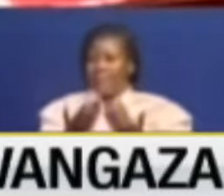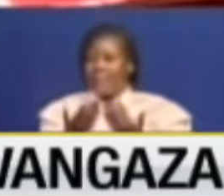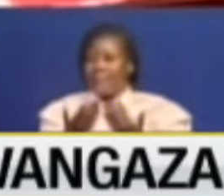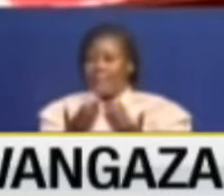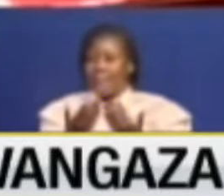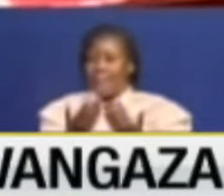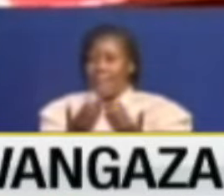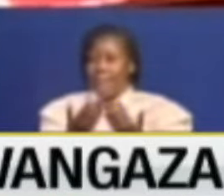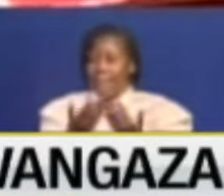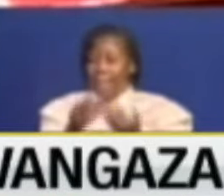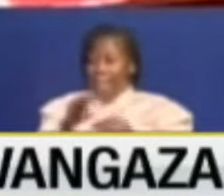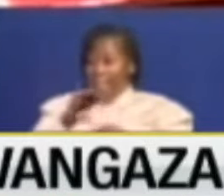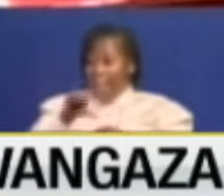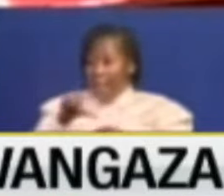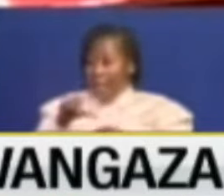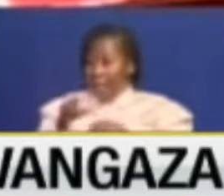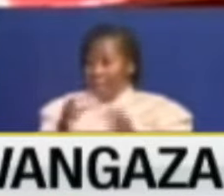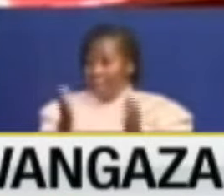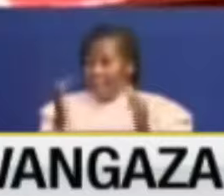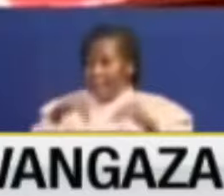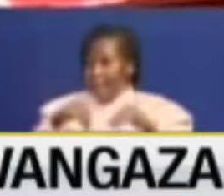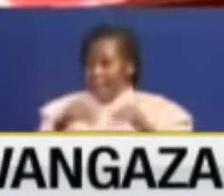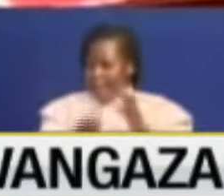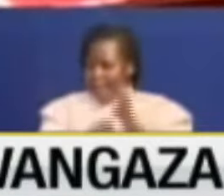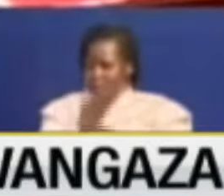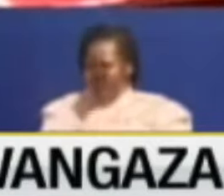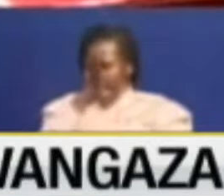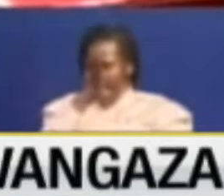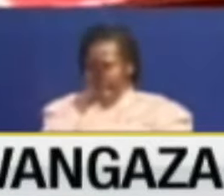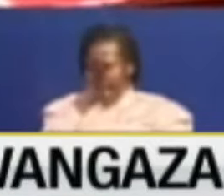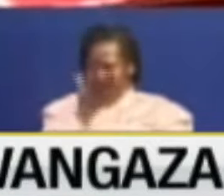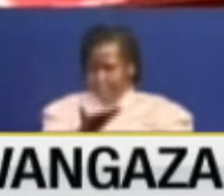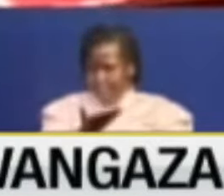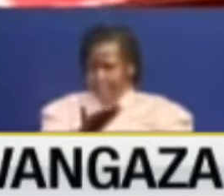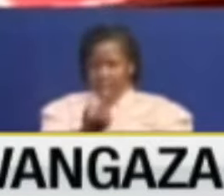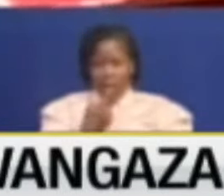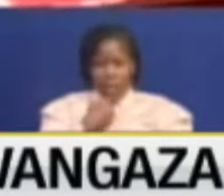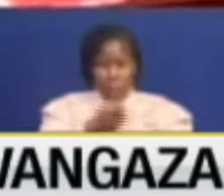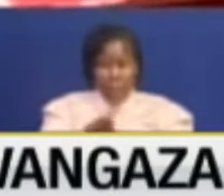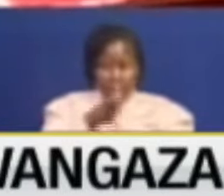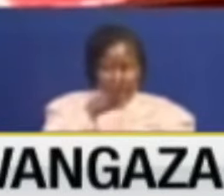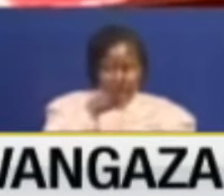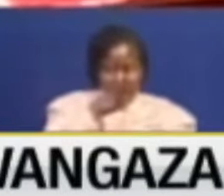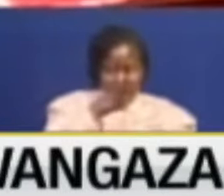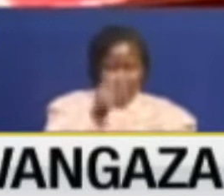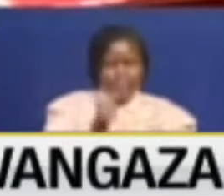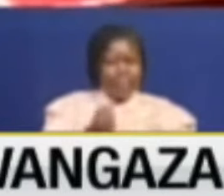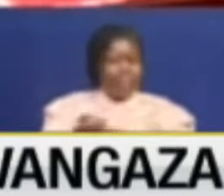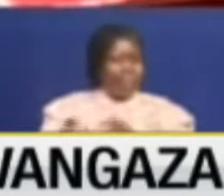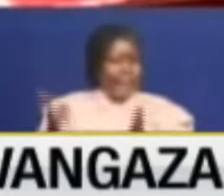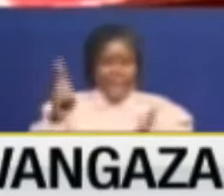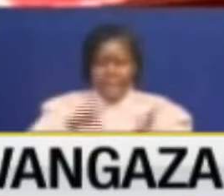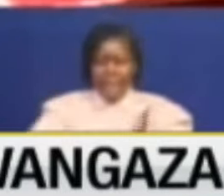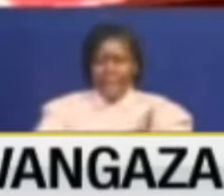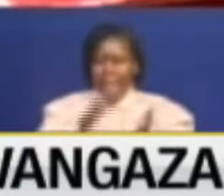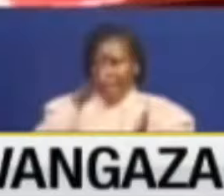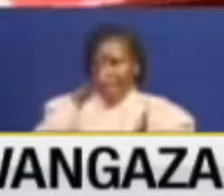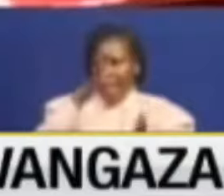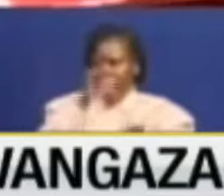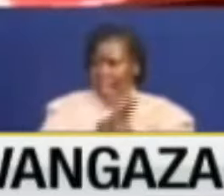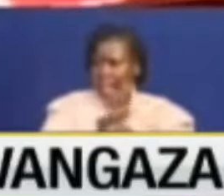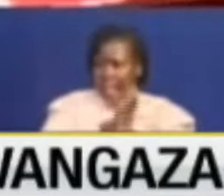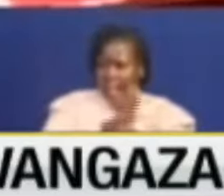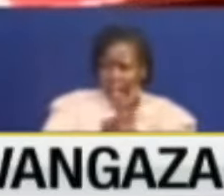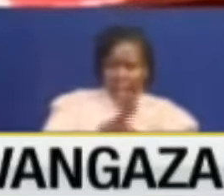that the County Assembly has created a lie, told the lie, repeated the lie so many